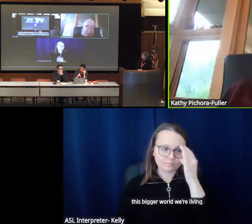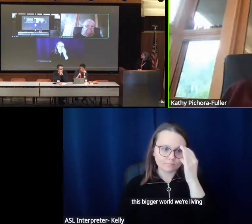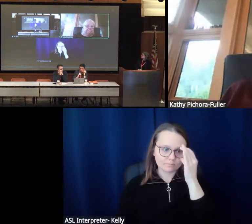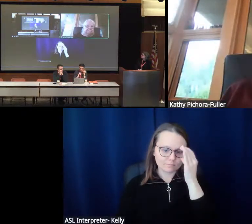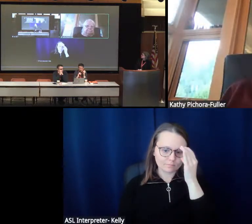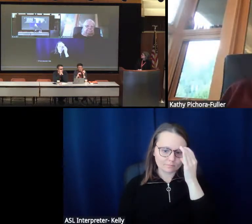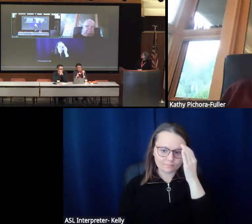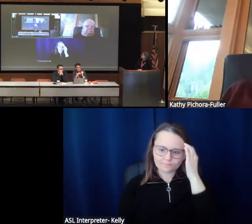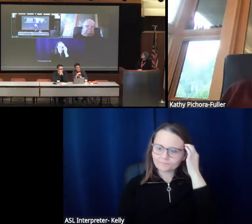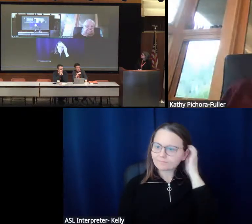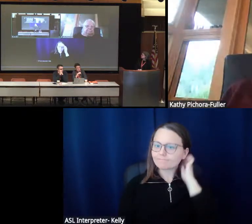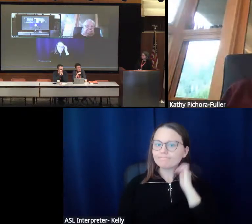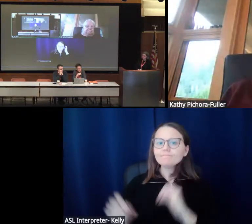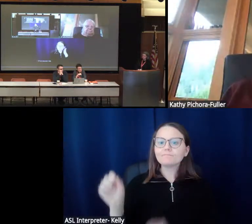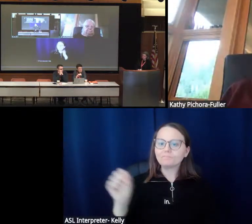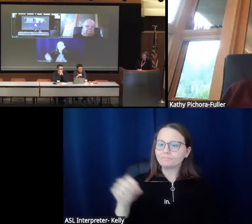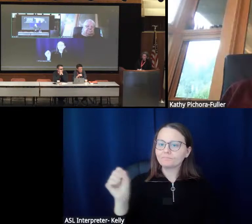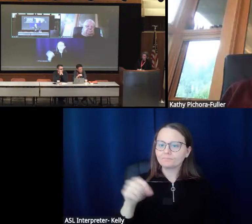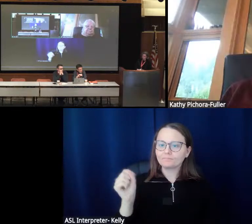Yeah, I think